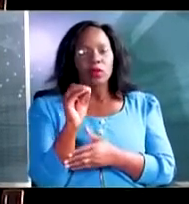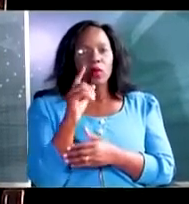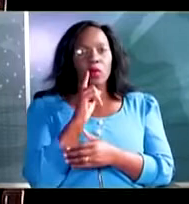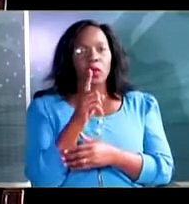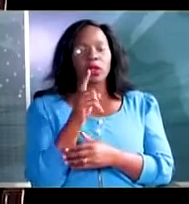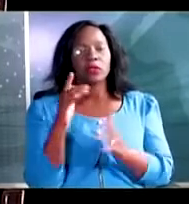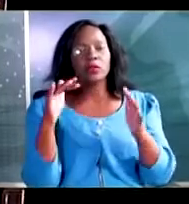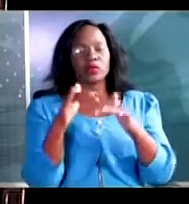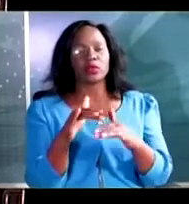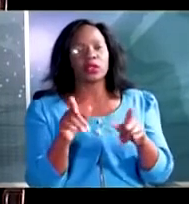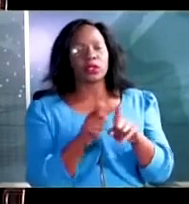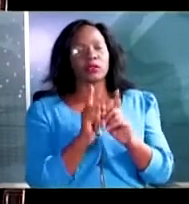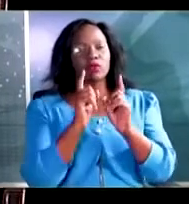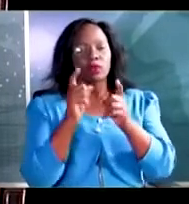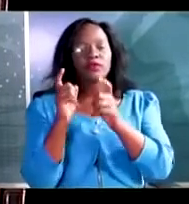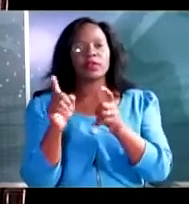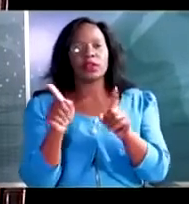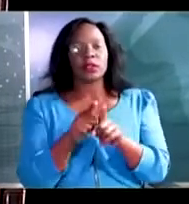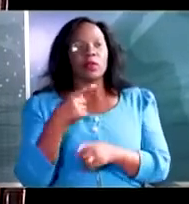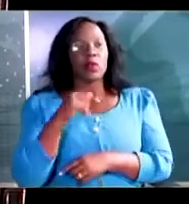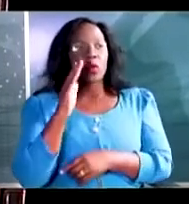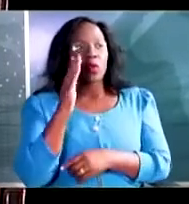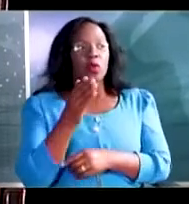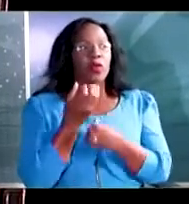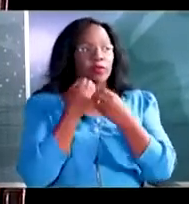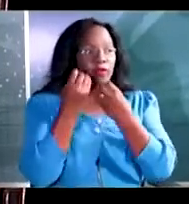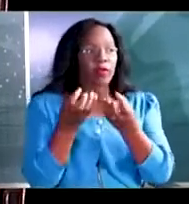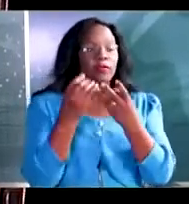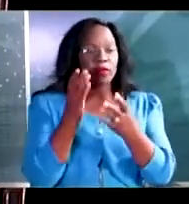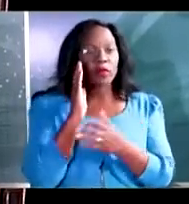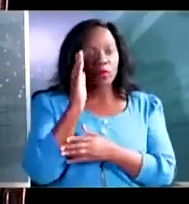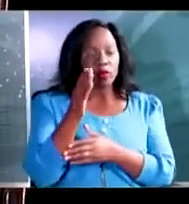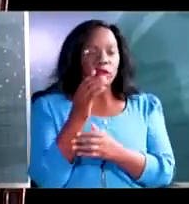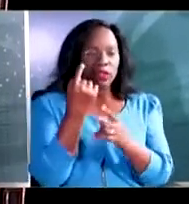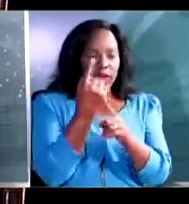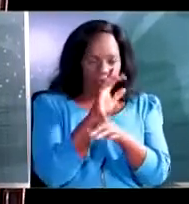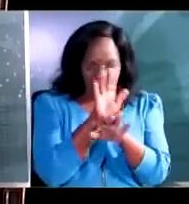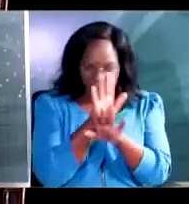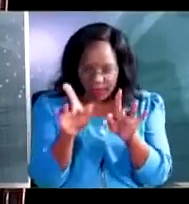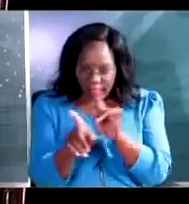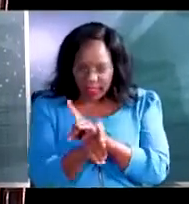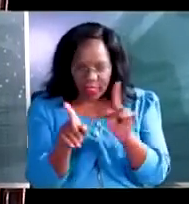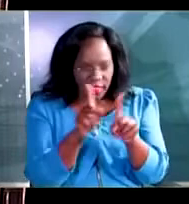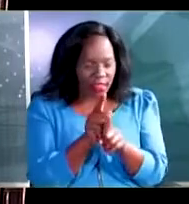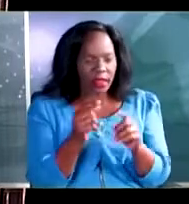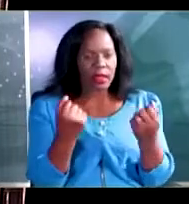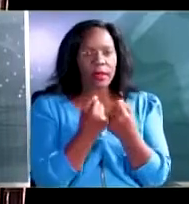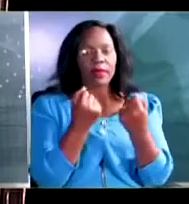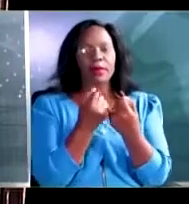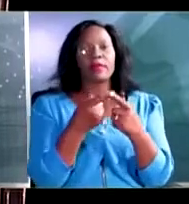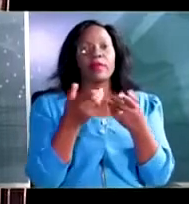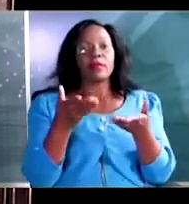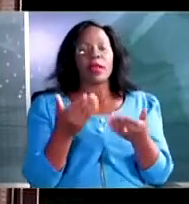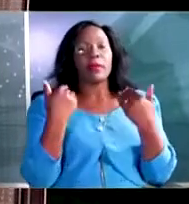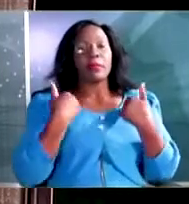100 Symposium and Awards. We'll definitely be keeping you up to date on each and everything that happens. And from here,